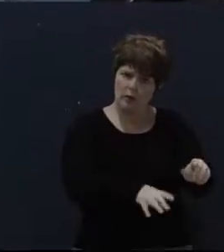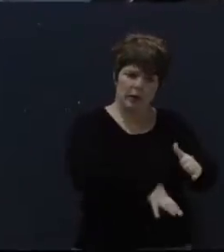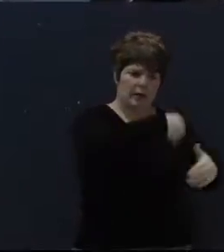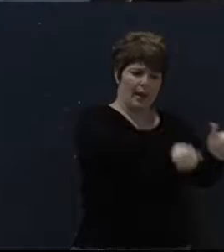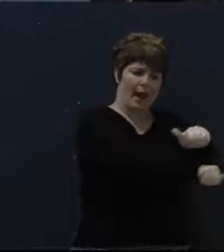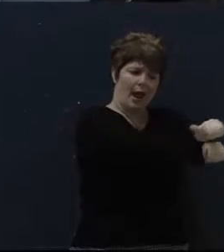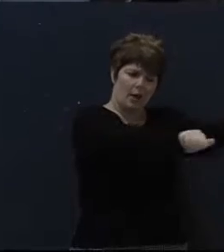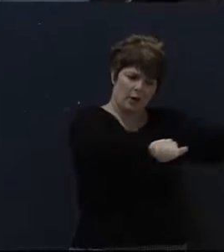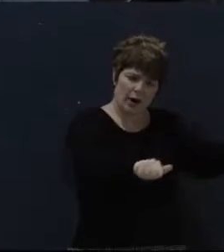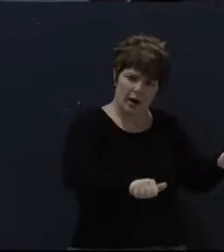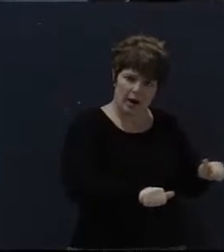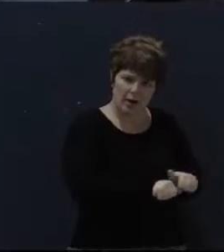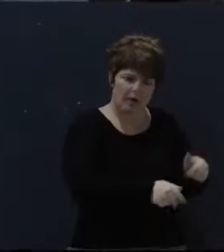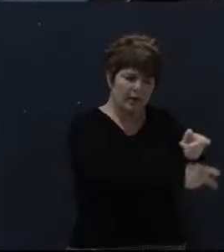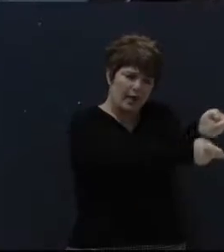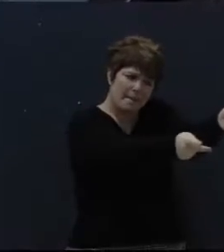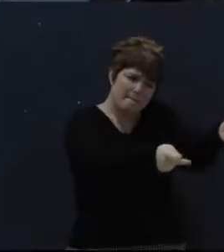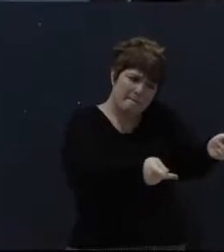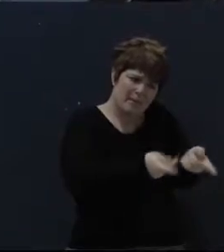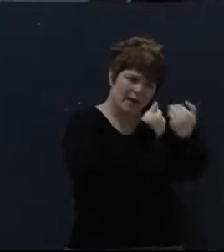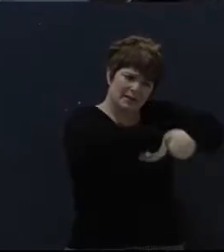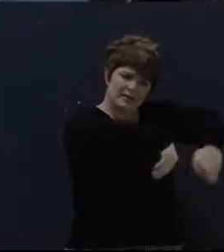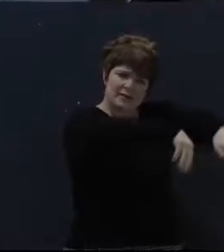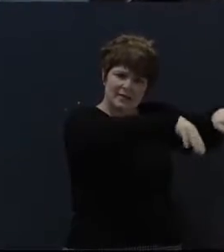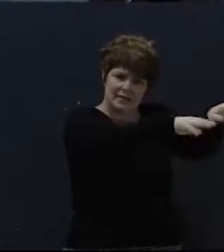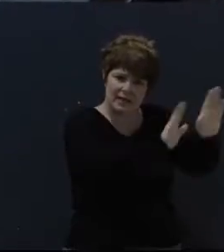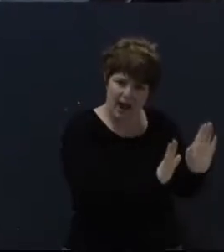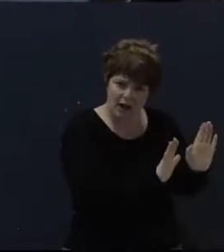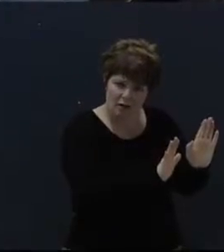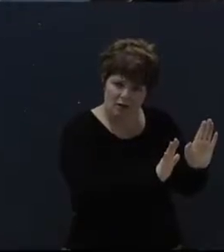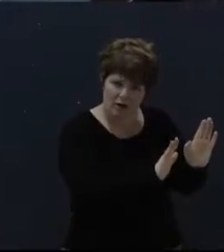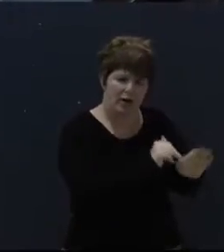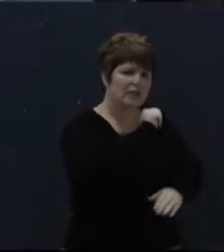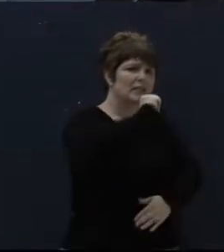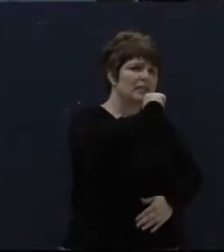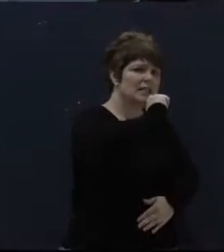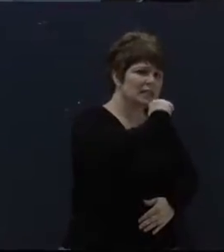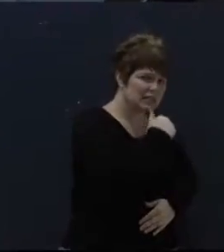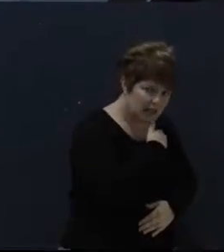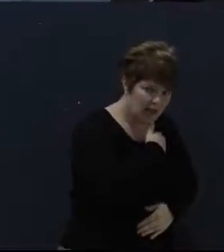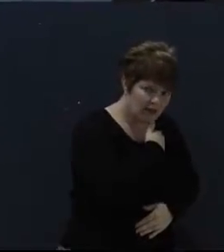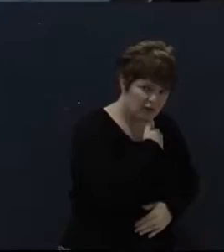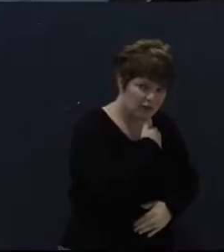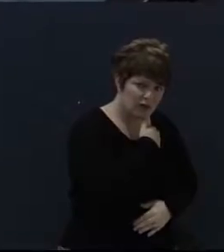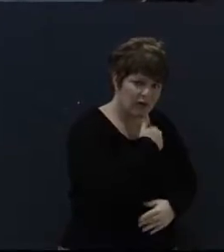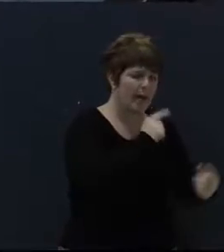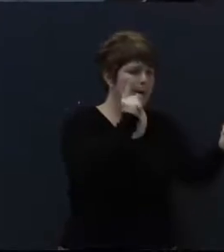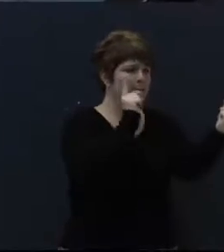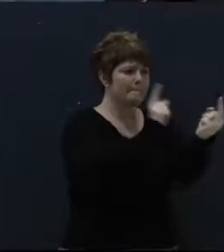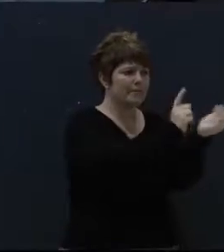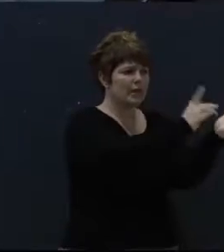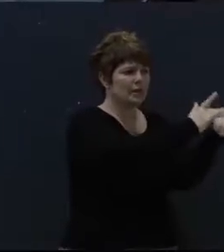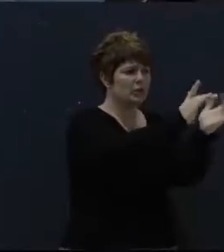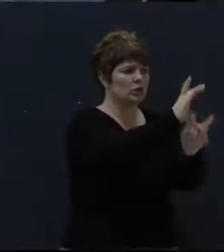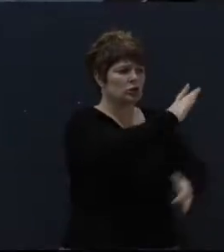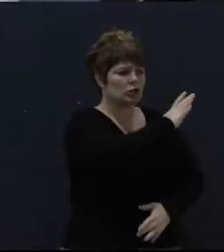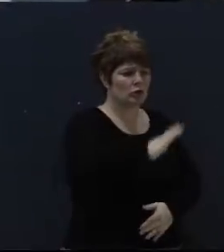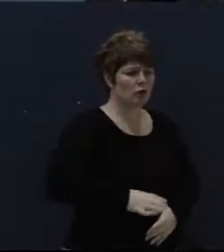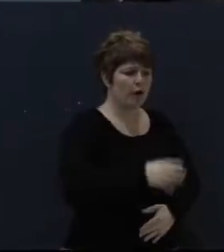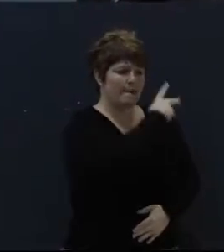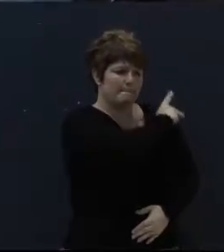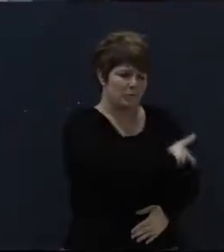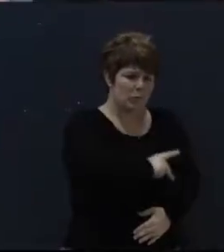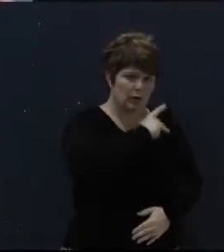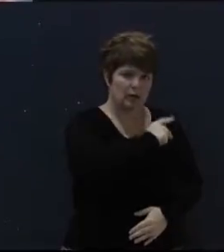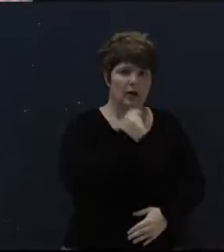that place of sacrifice, that place of suffering, and you've got to meet Jesus Christ personally. I just tell you